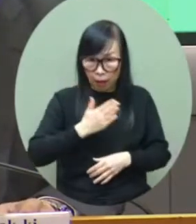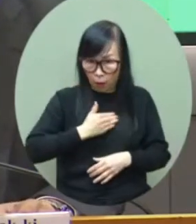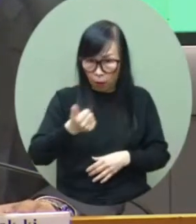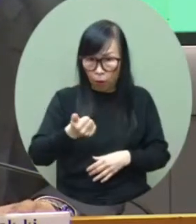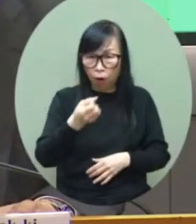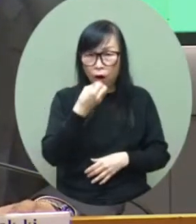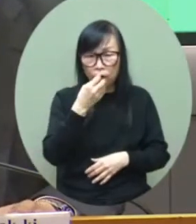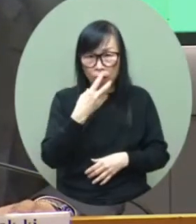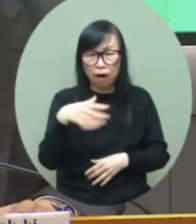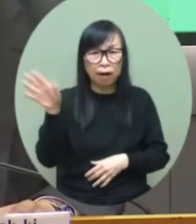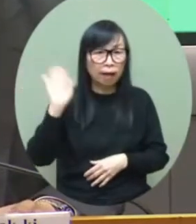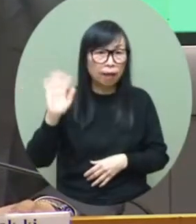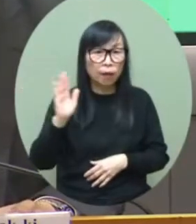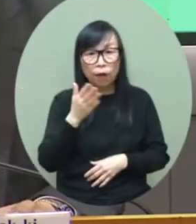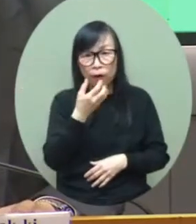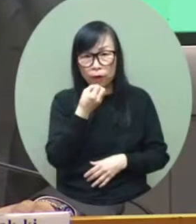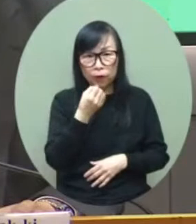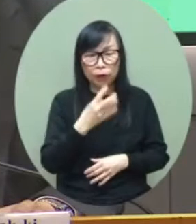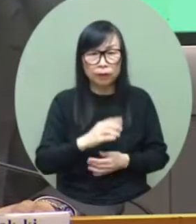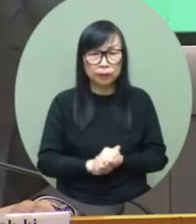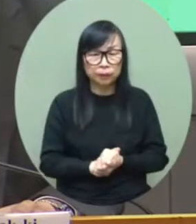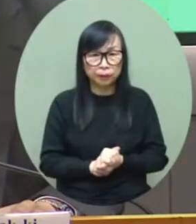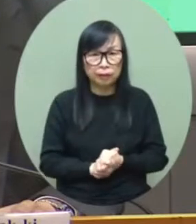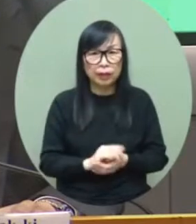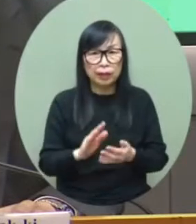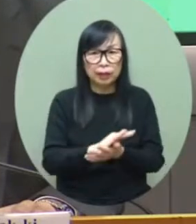Hello Hong Kong.